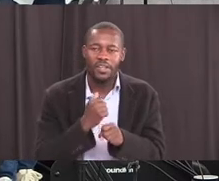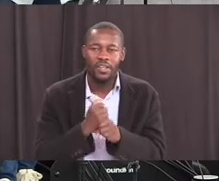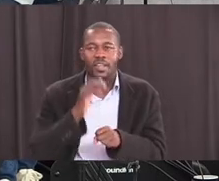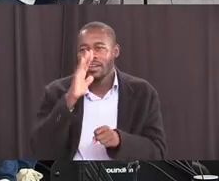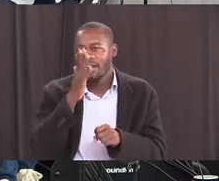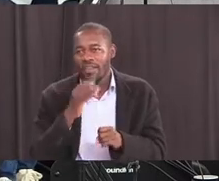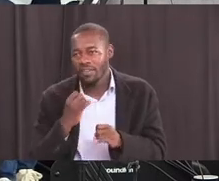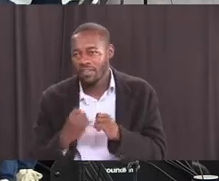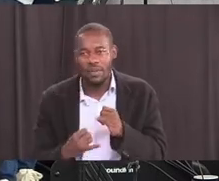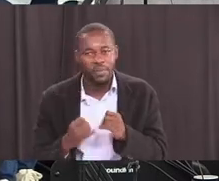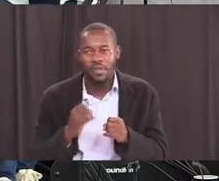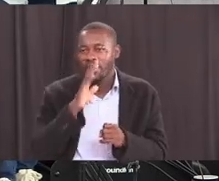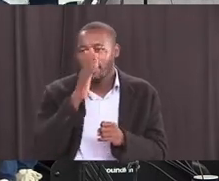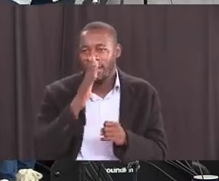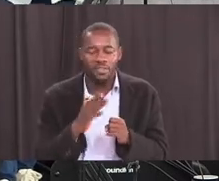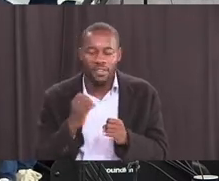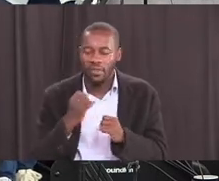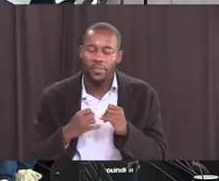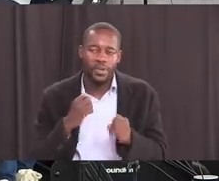You never stop working.